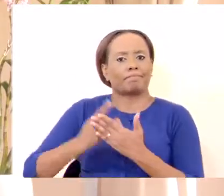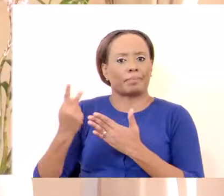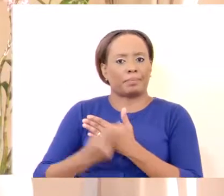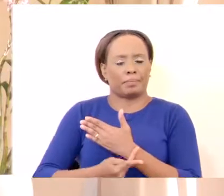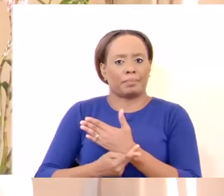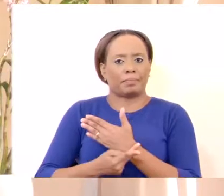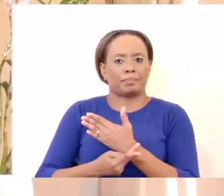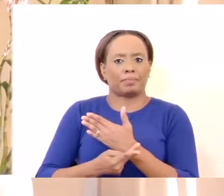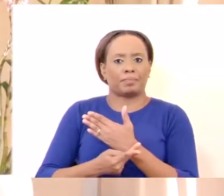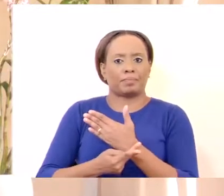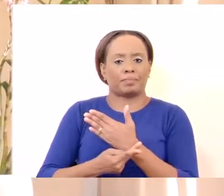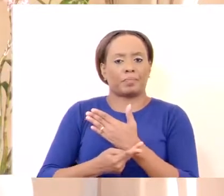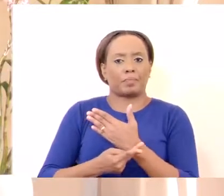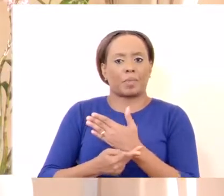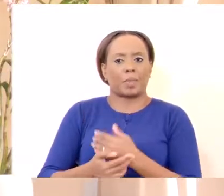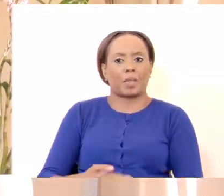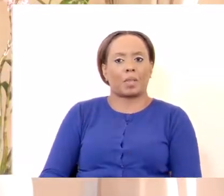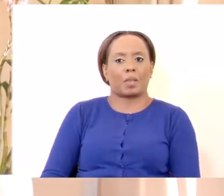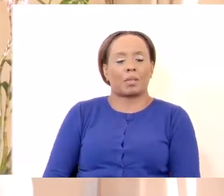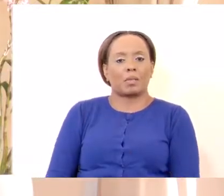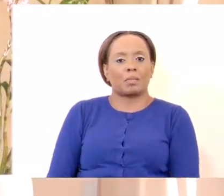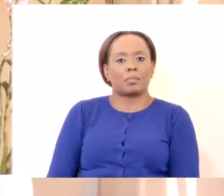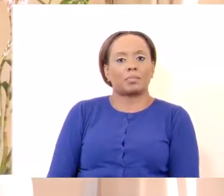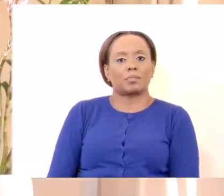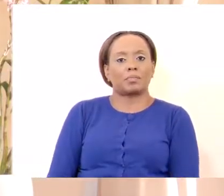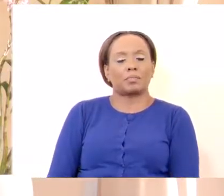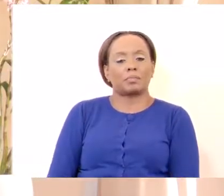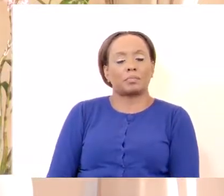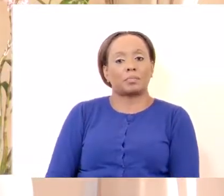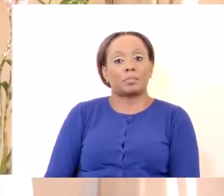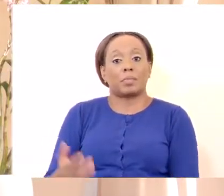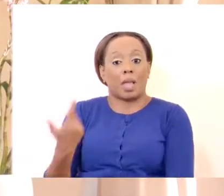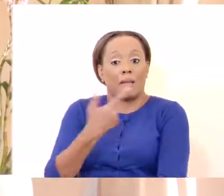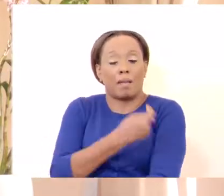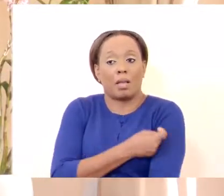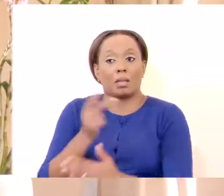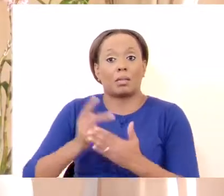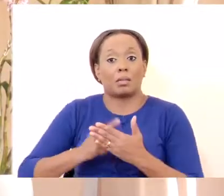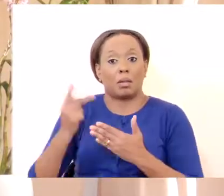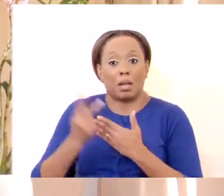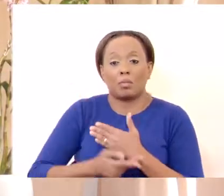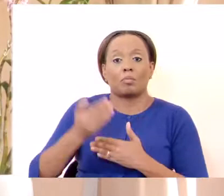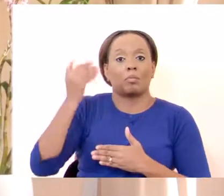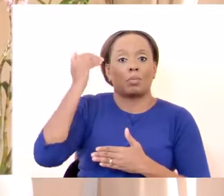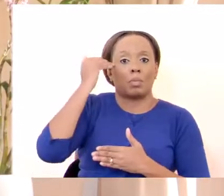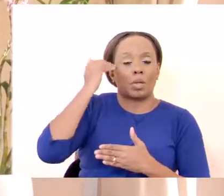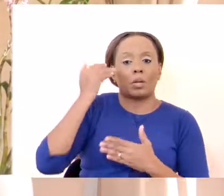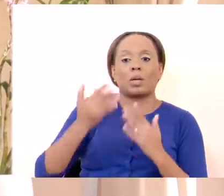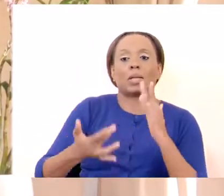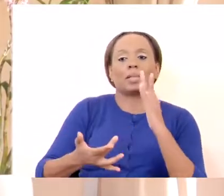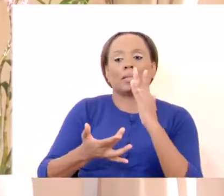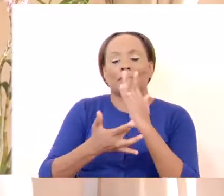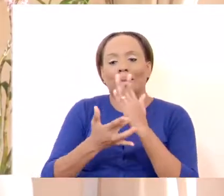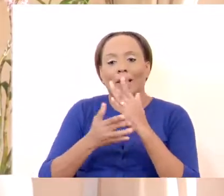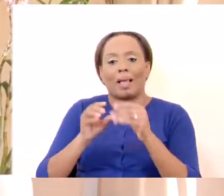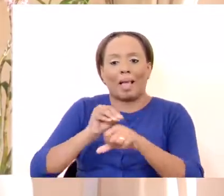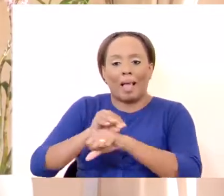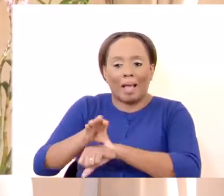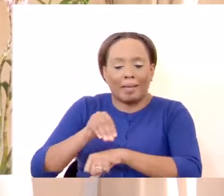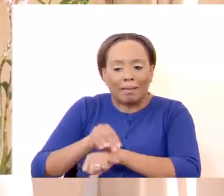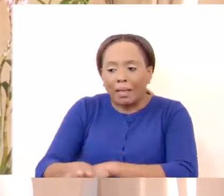program is more of a logistics exercise, although there's a requirement for the technical advice and so